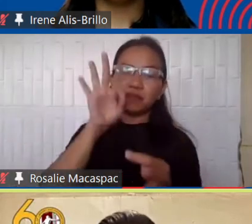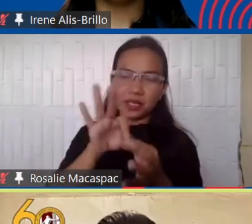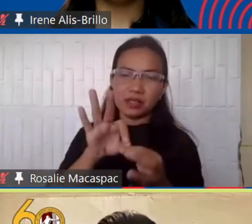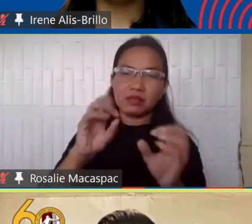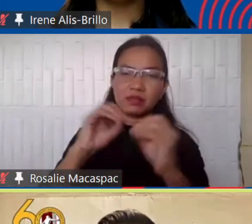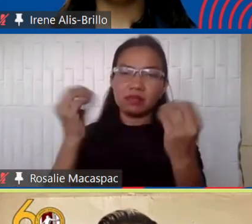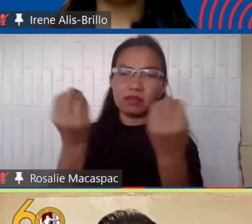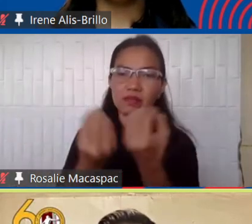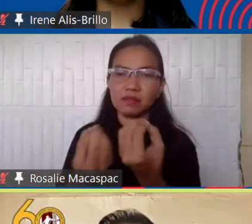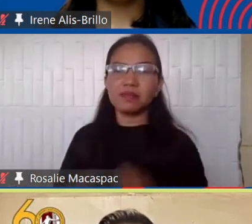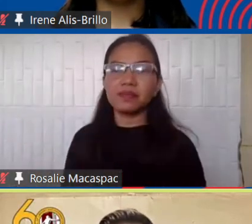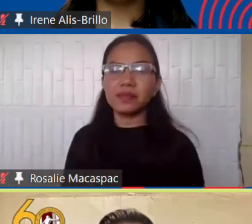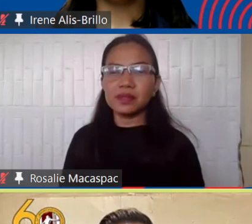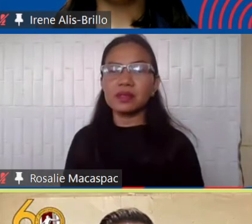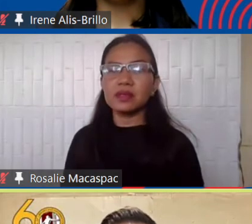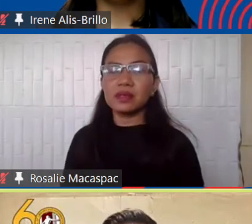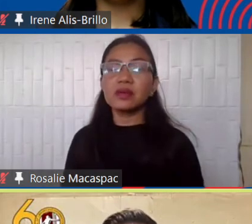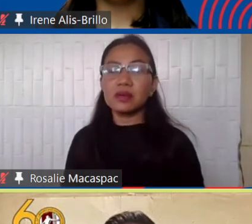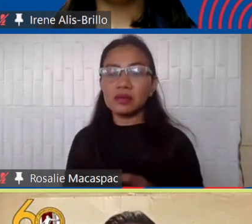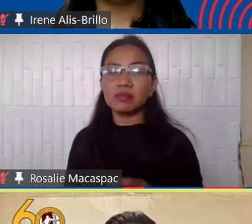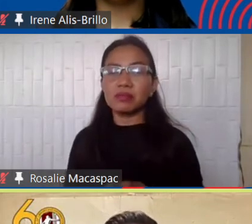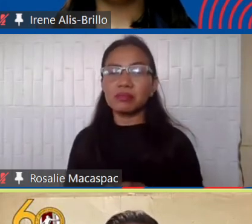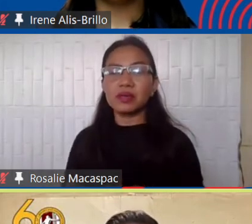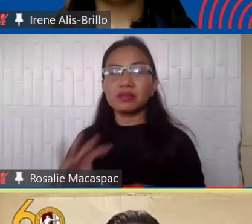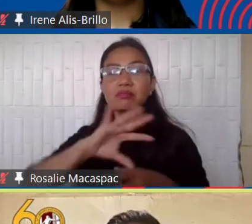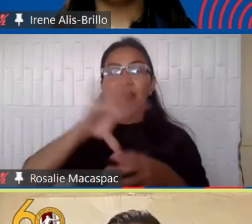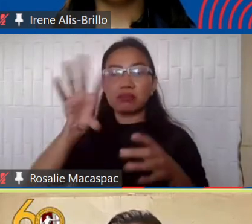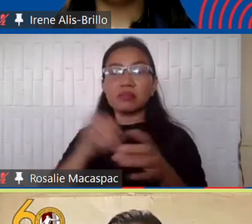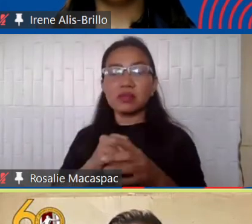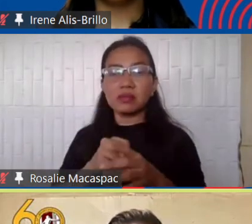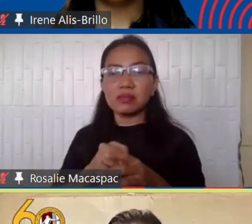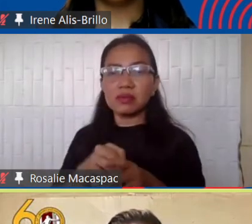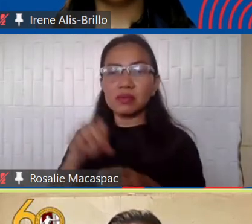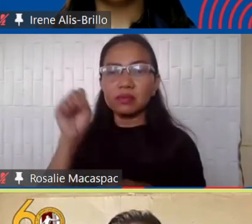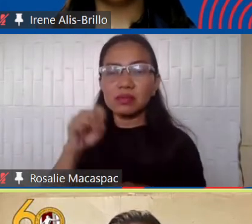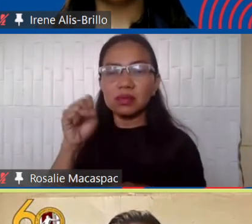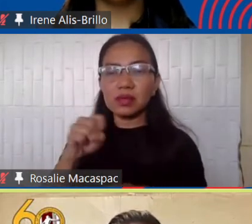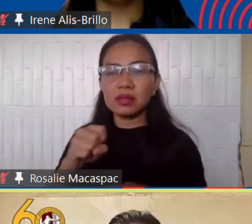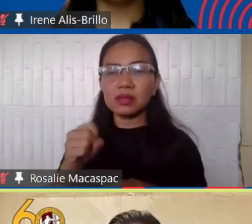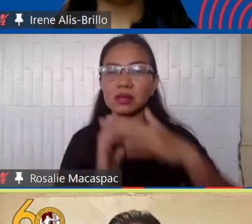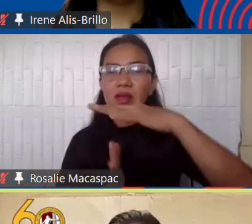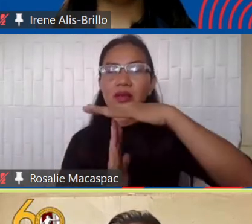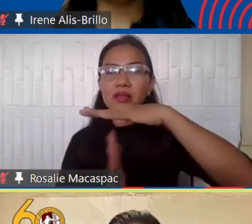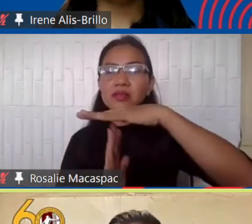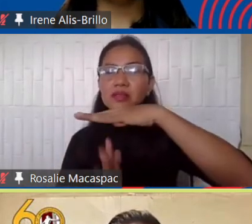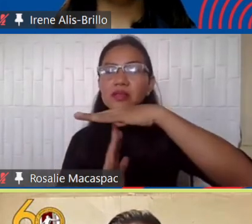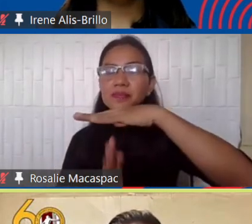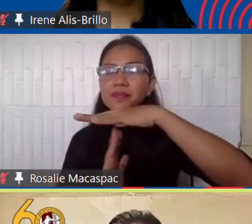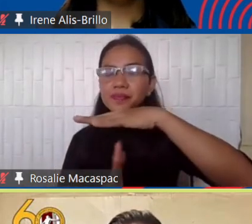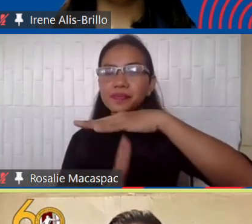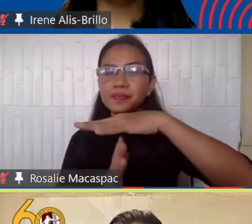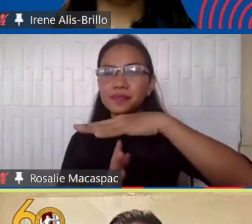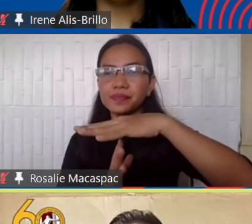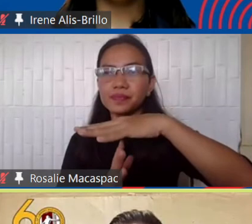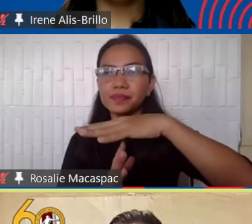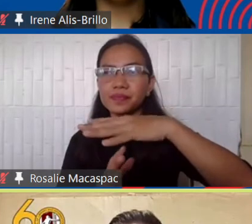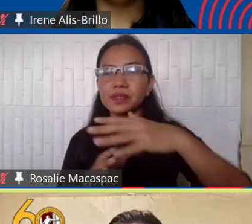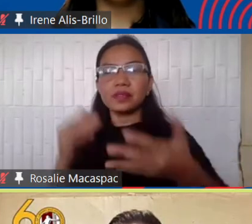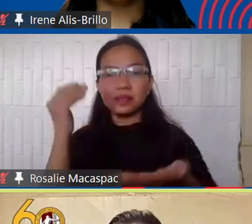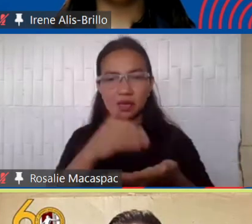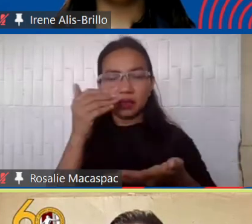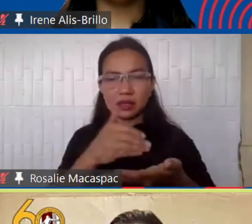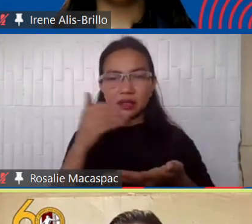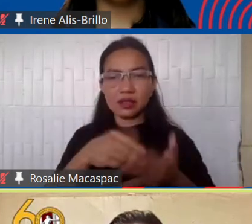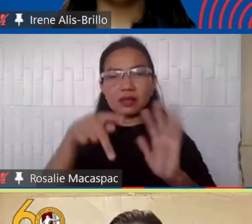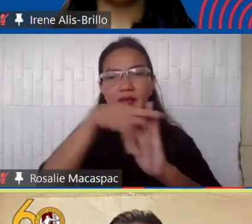But definitely you should involve the stakeholders in crafting your policy.